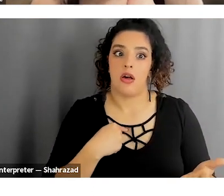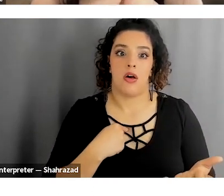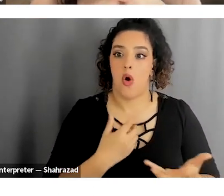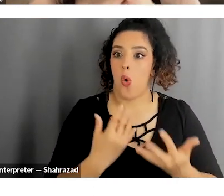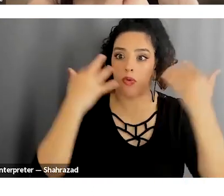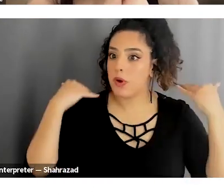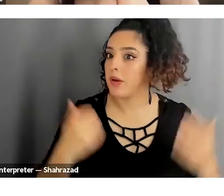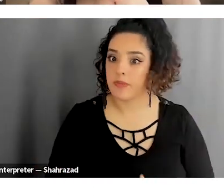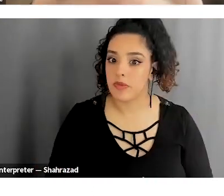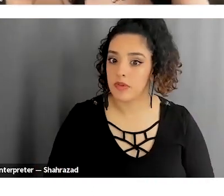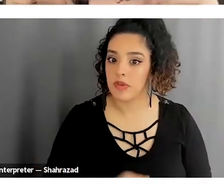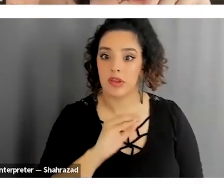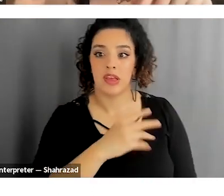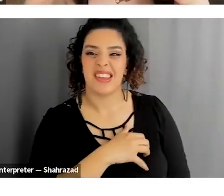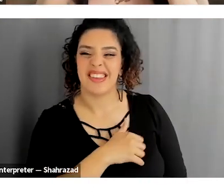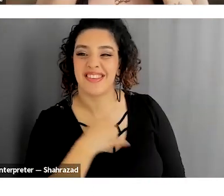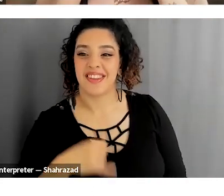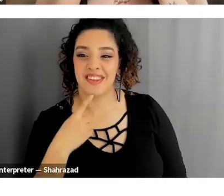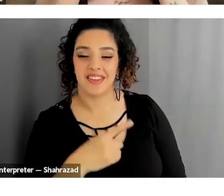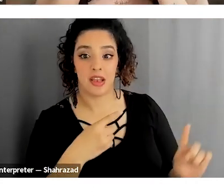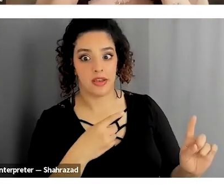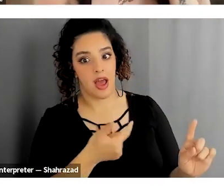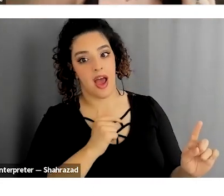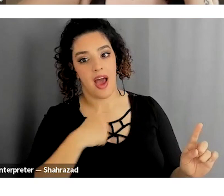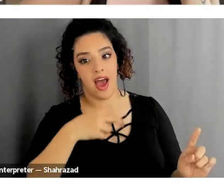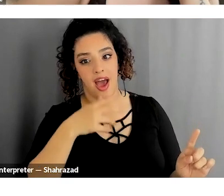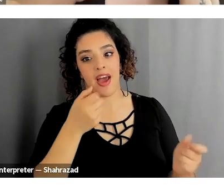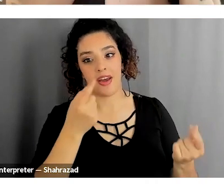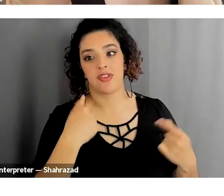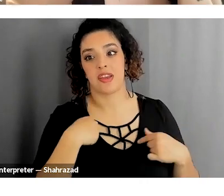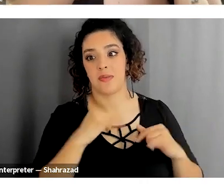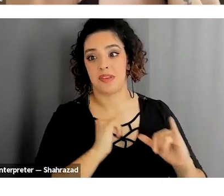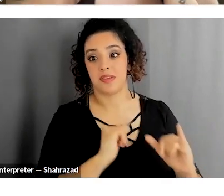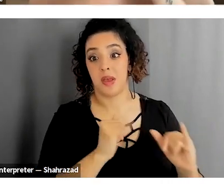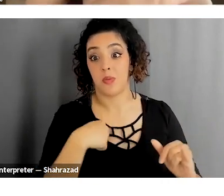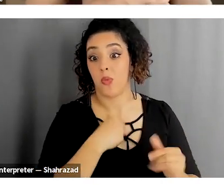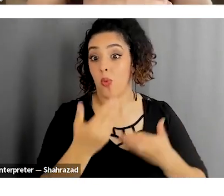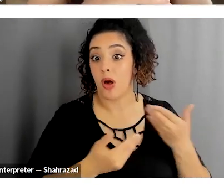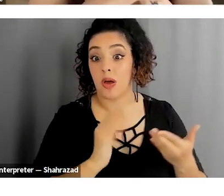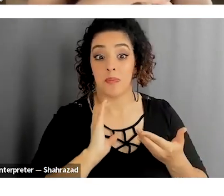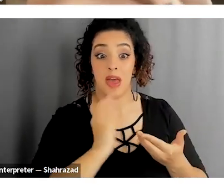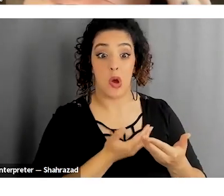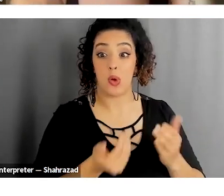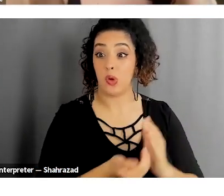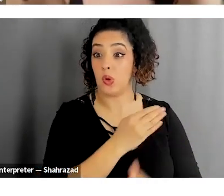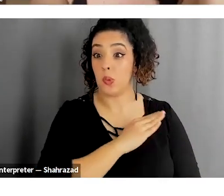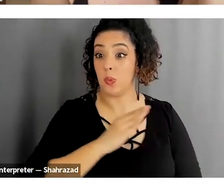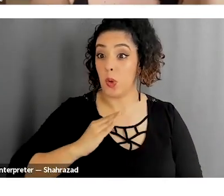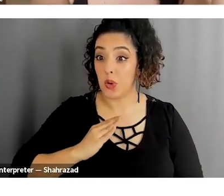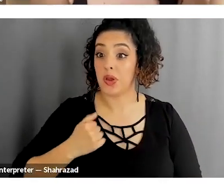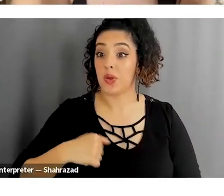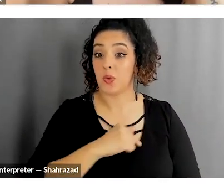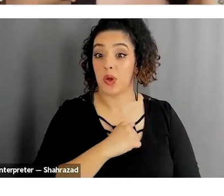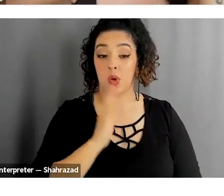We had a board meeting just before OpenEDU and we were welcoming our new board and, just giving a